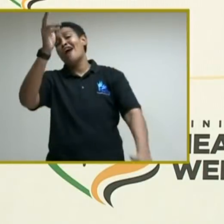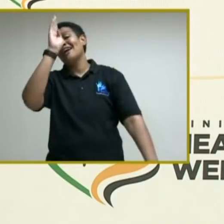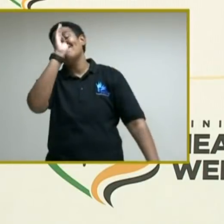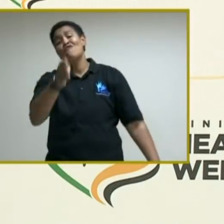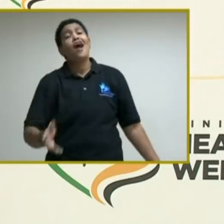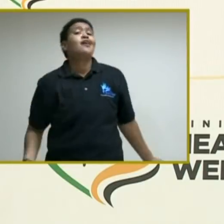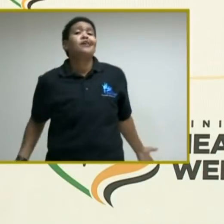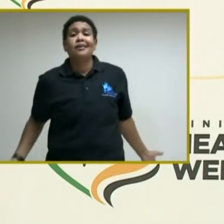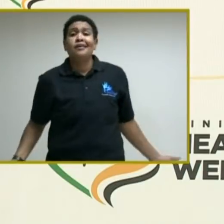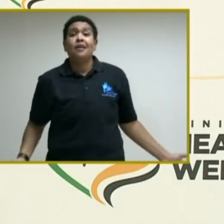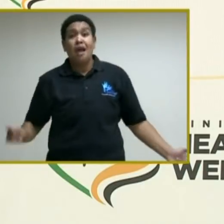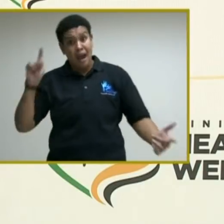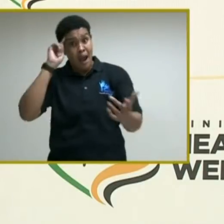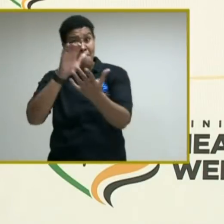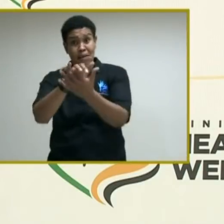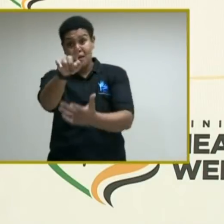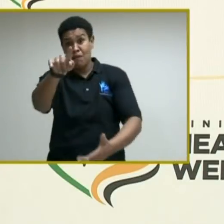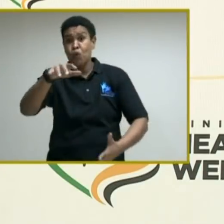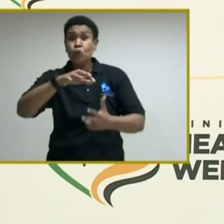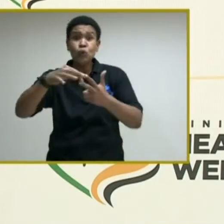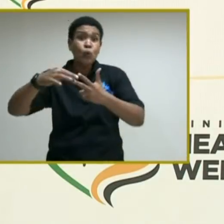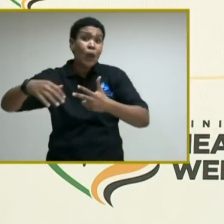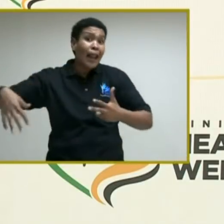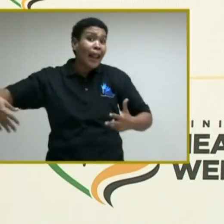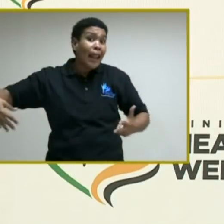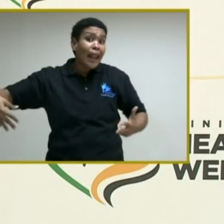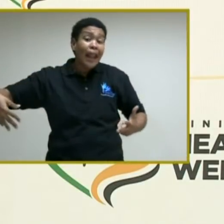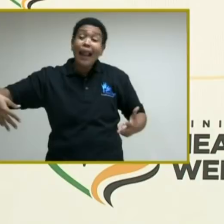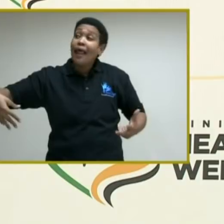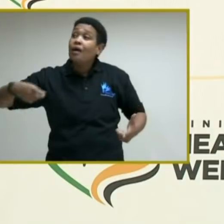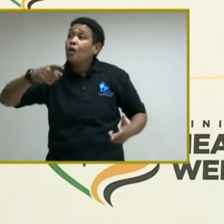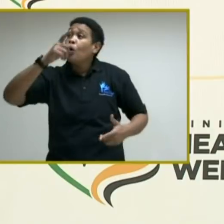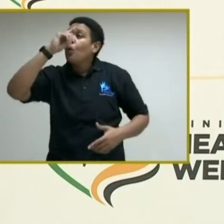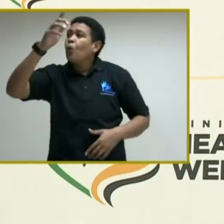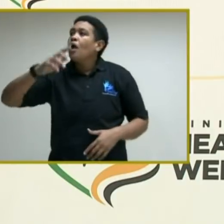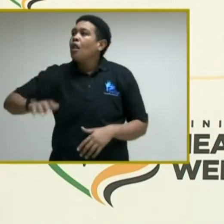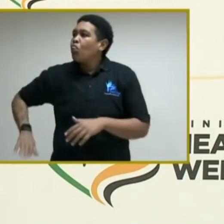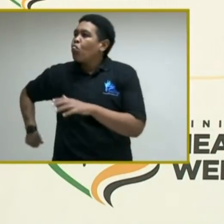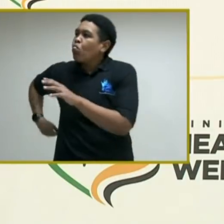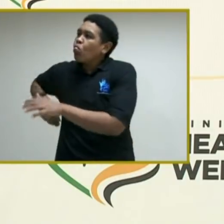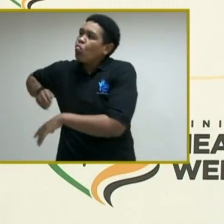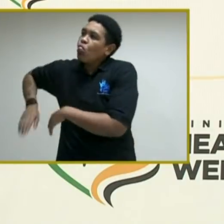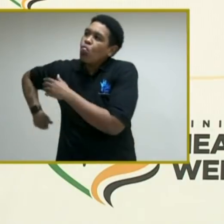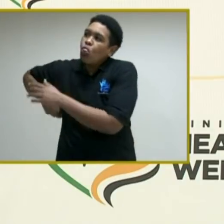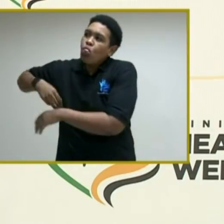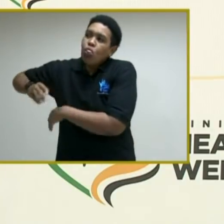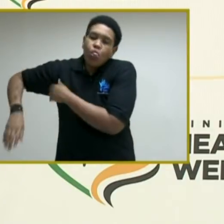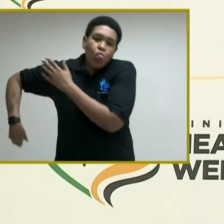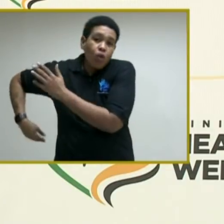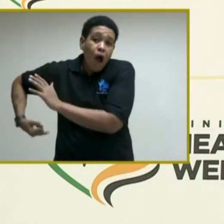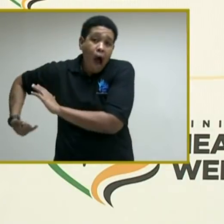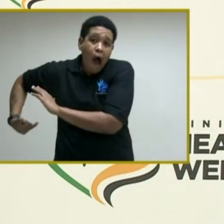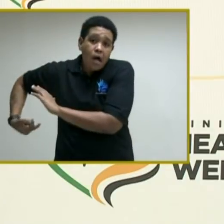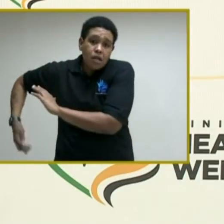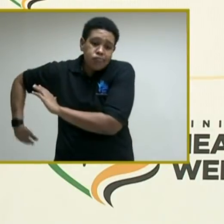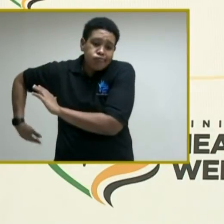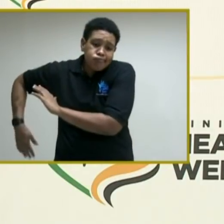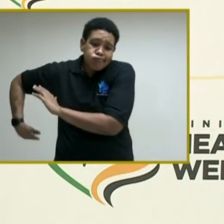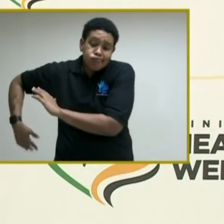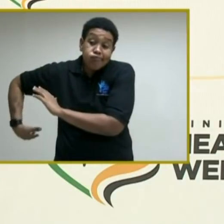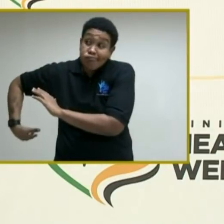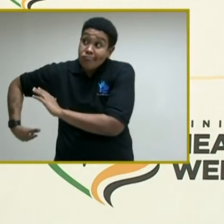who choose not to, over time, are going to be left out, are going to be isolated. And I know that the